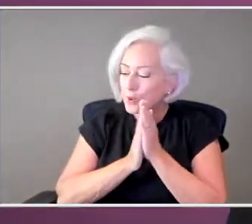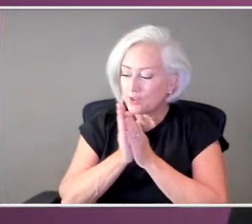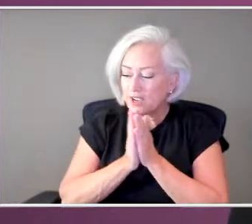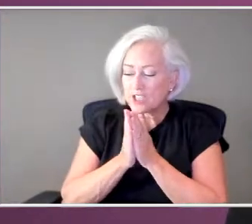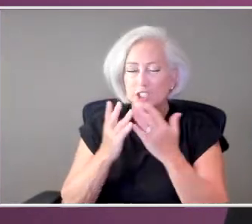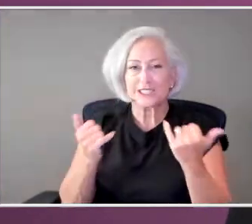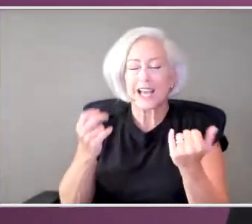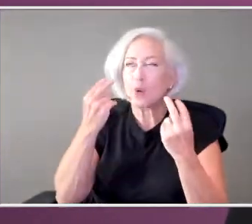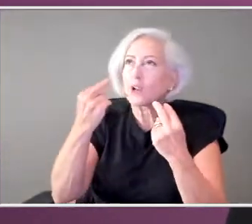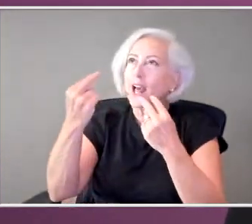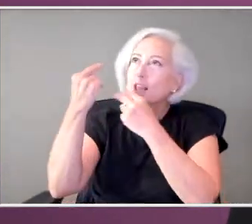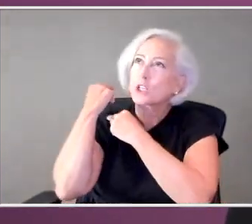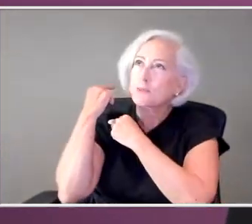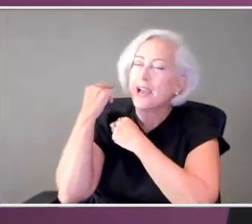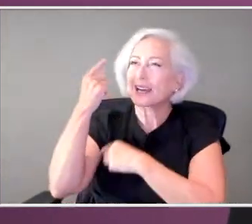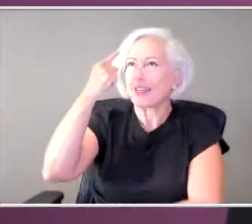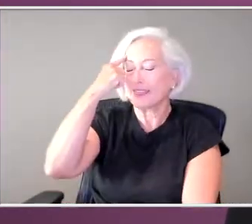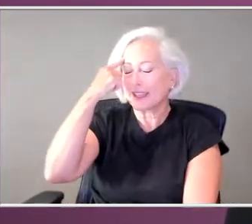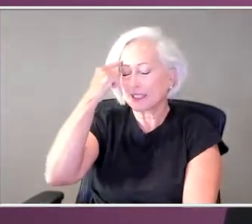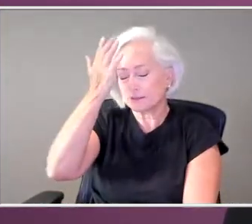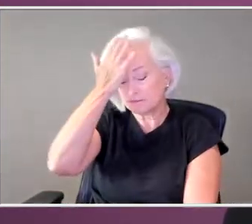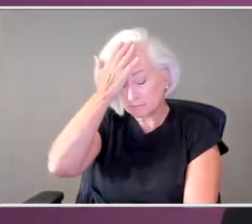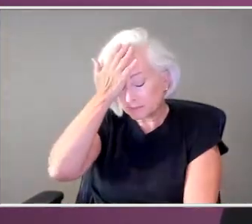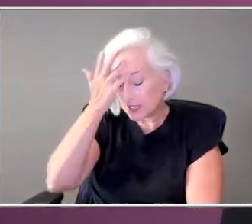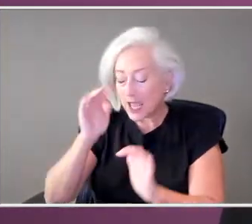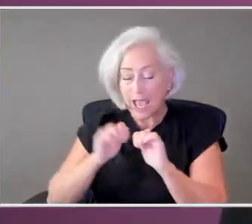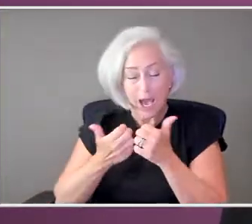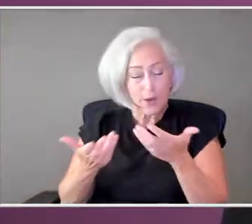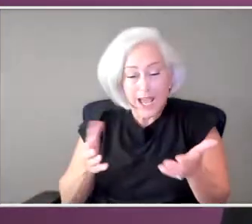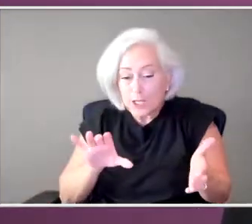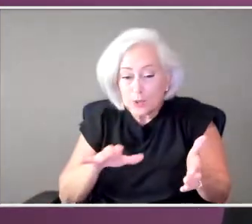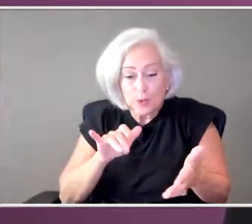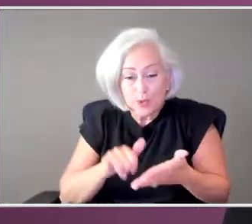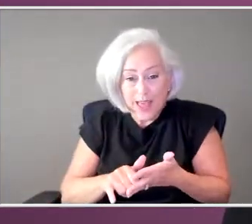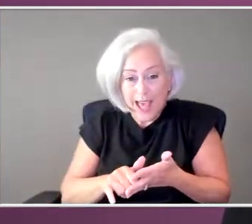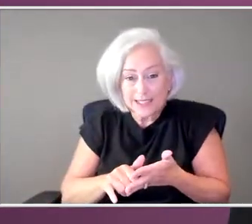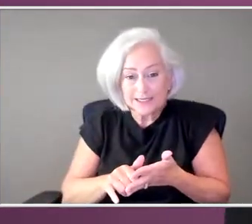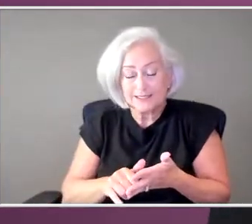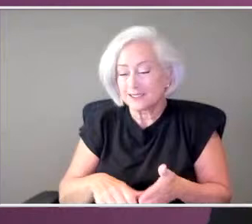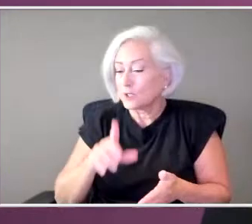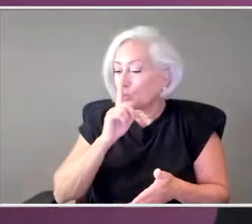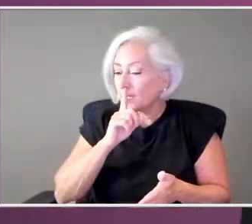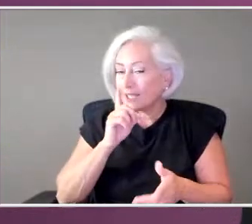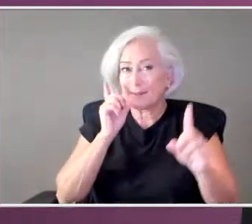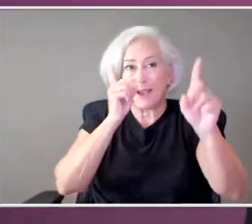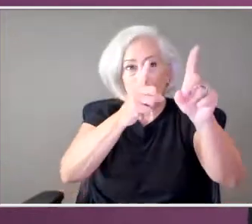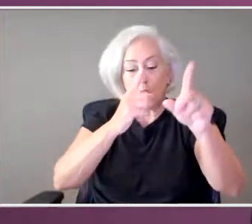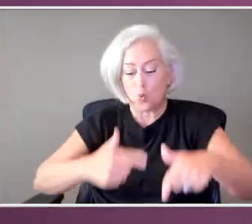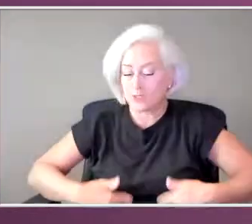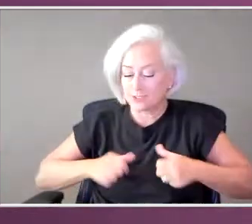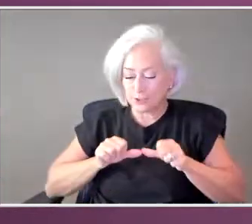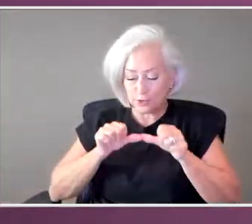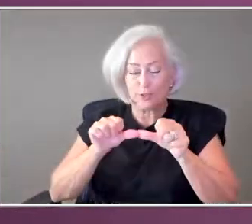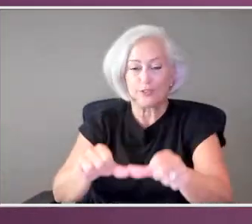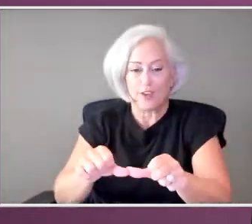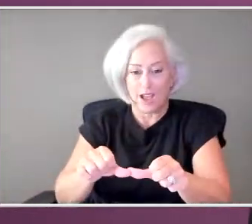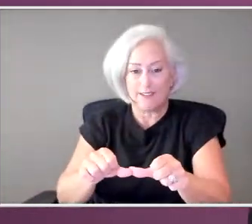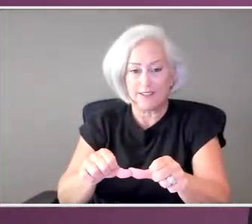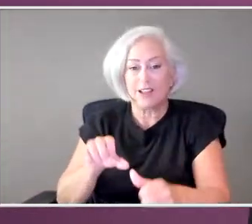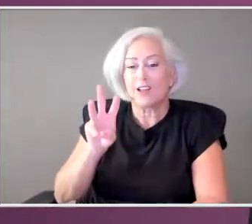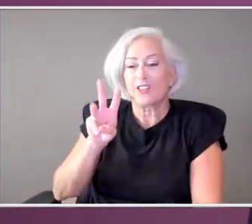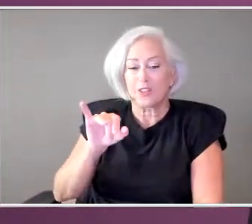wow, how did I do that? But it's just the will to survive. You know, that's what it is. It's the will to